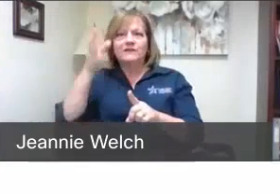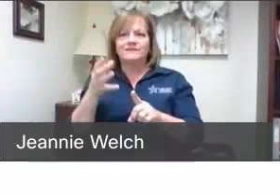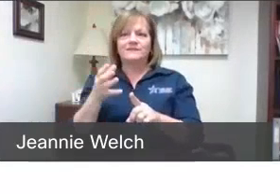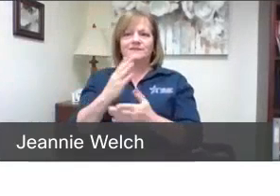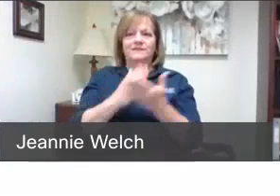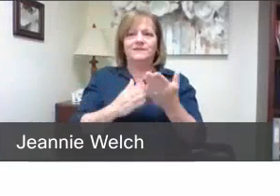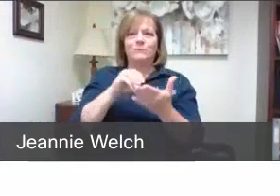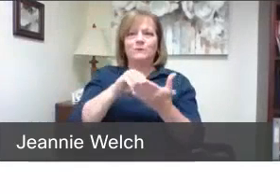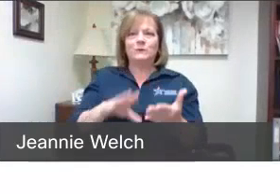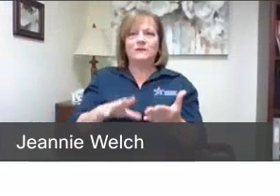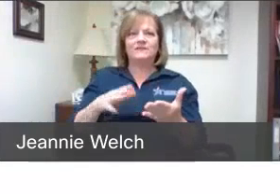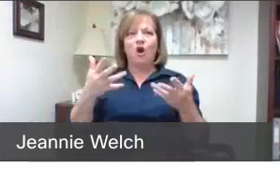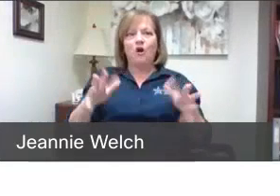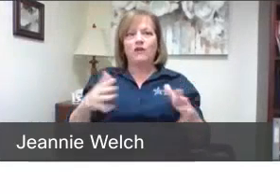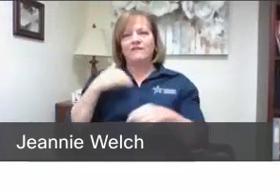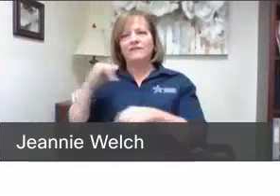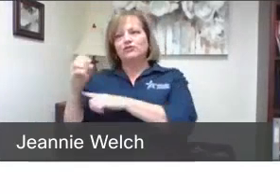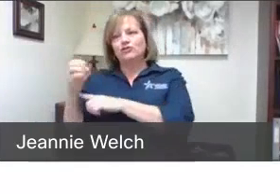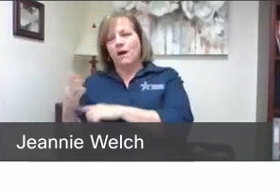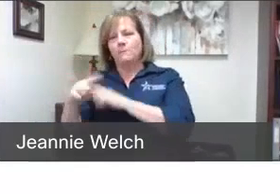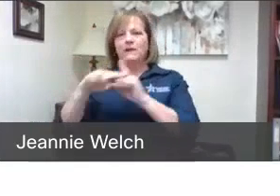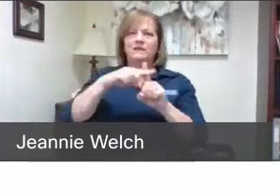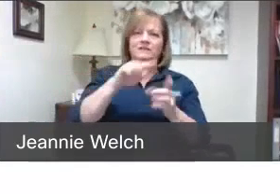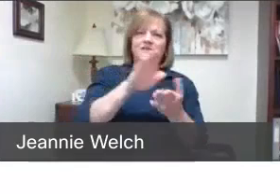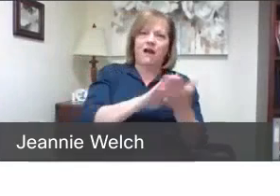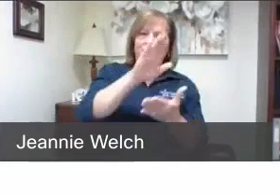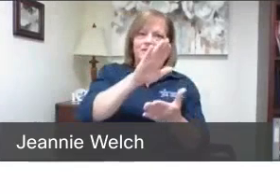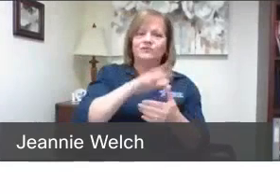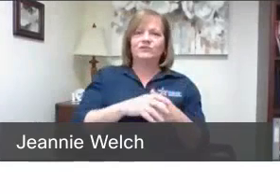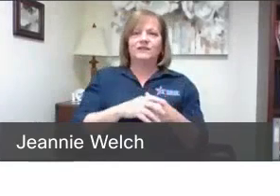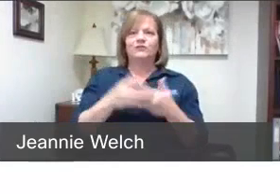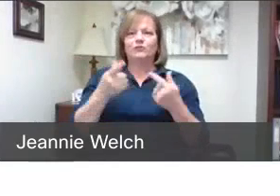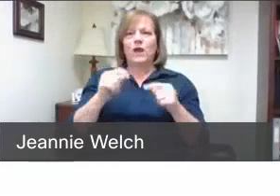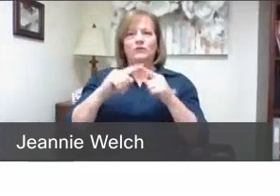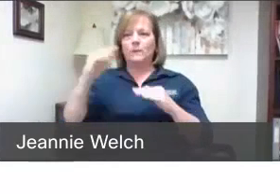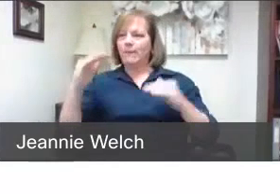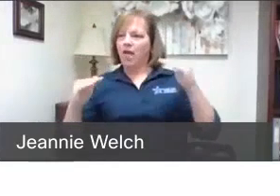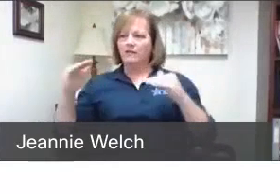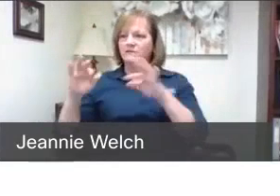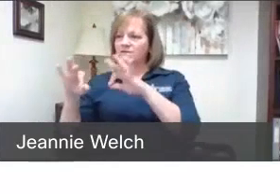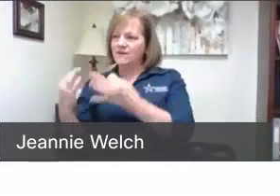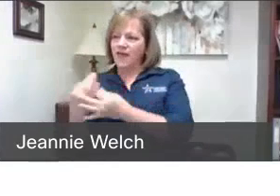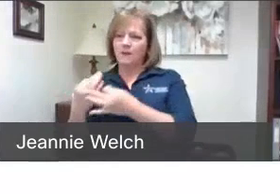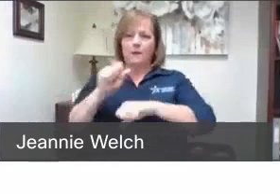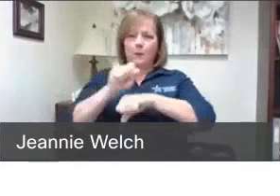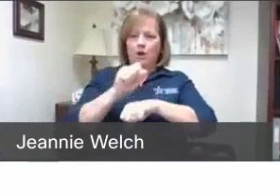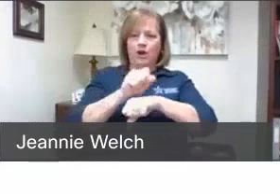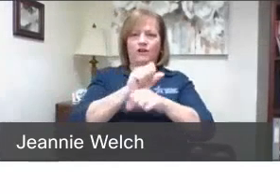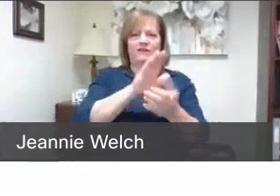jobs. We have those who are really trying hard to balance all of these things and still